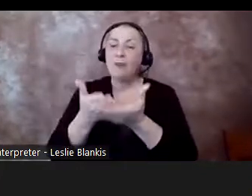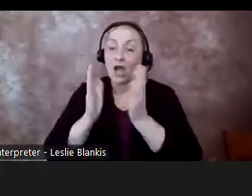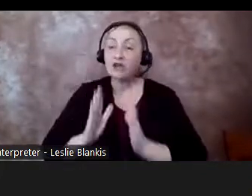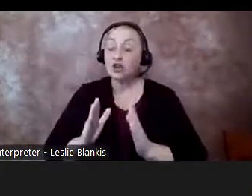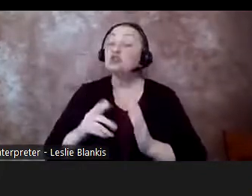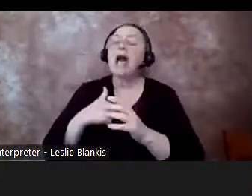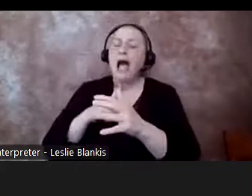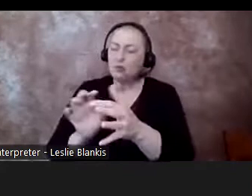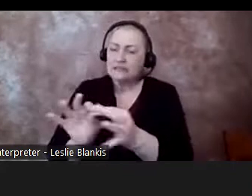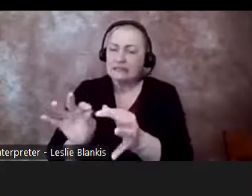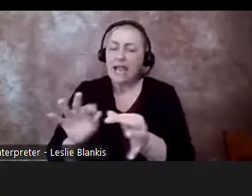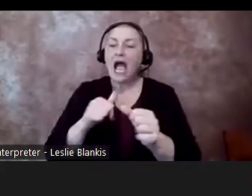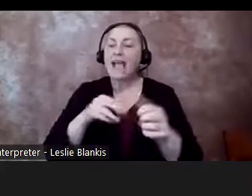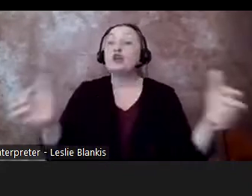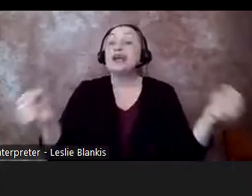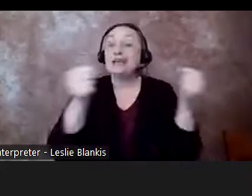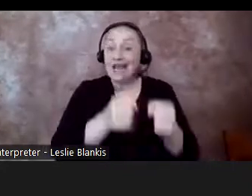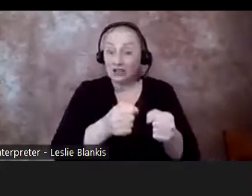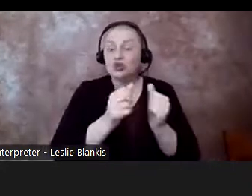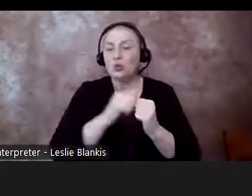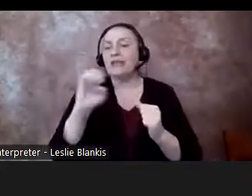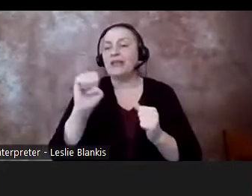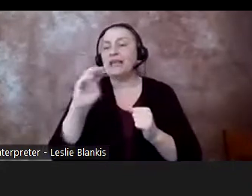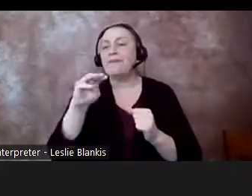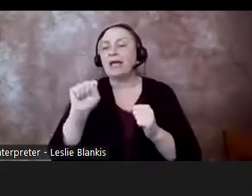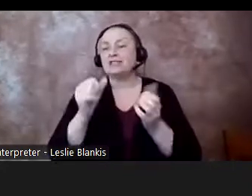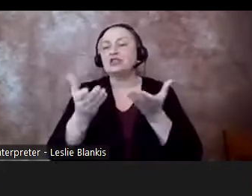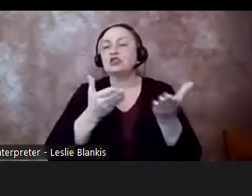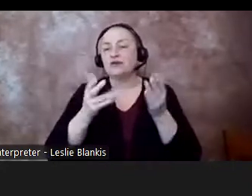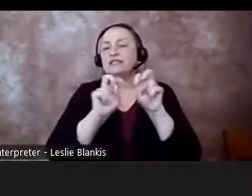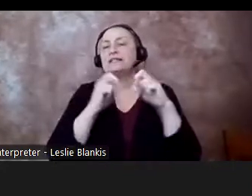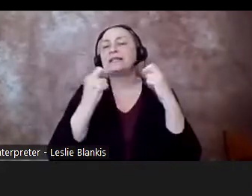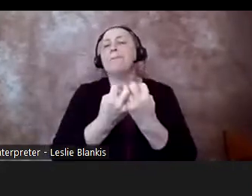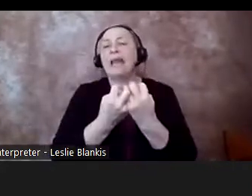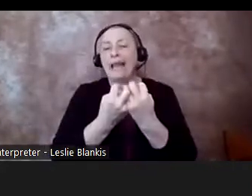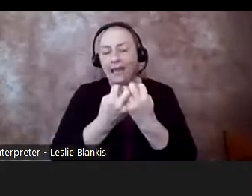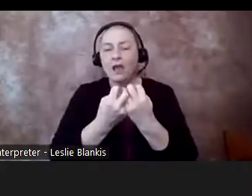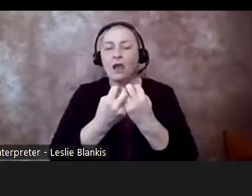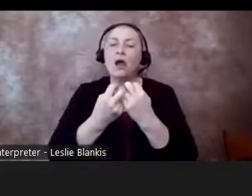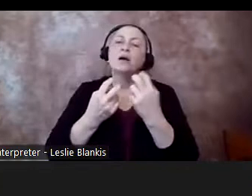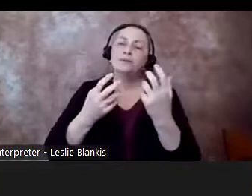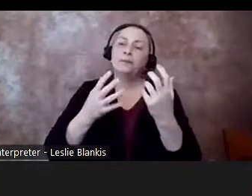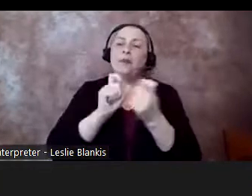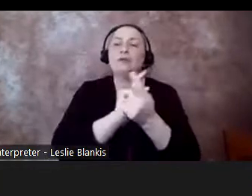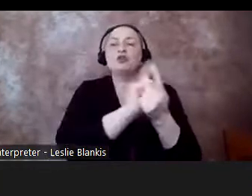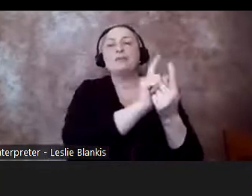you with the Emergency Medical Services Committee, and then get your first responders